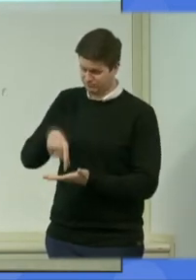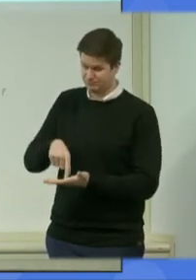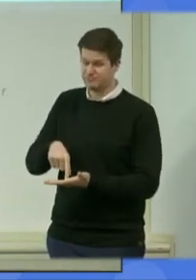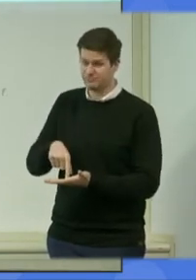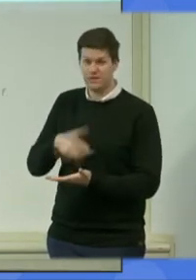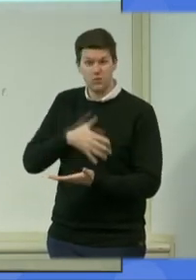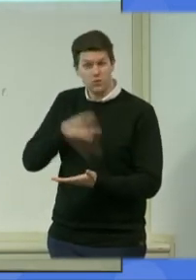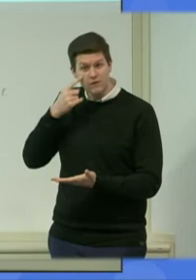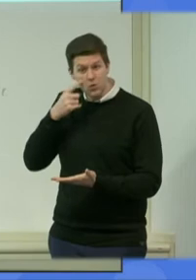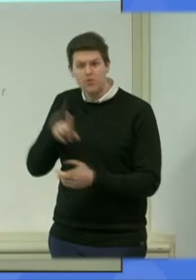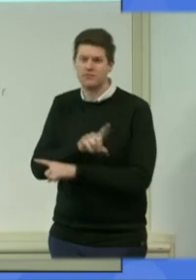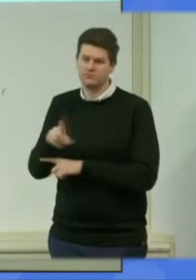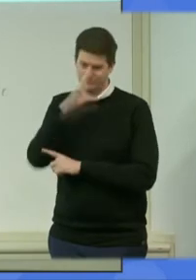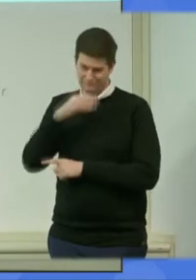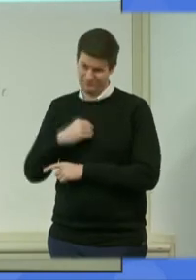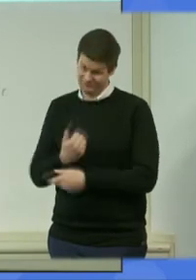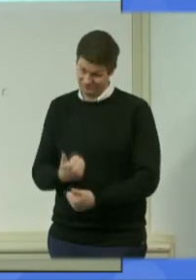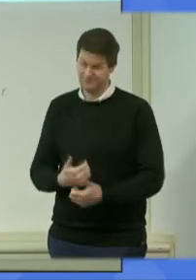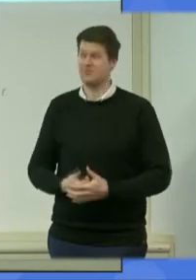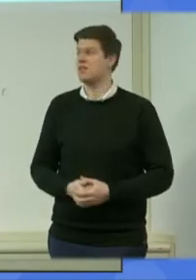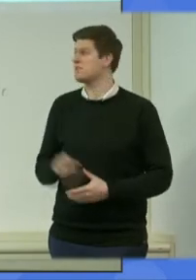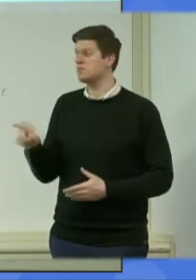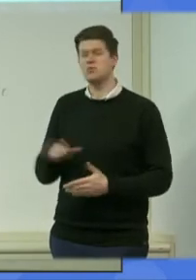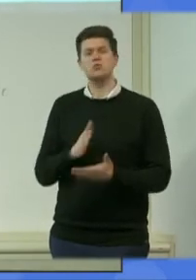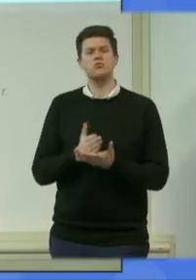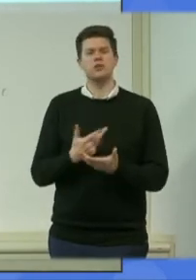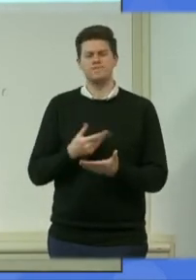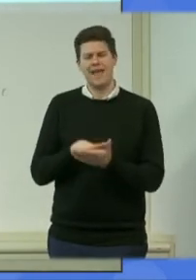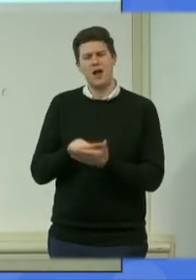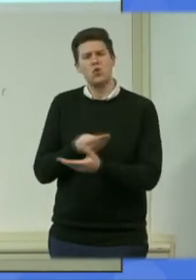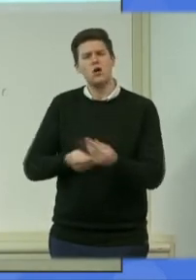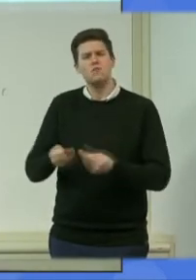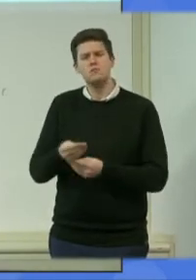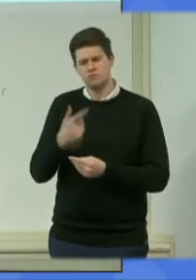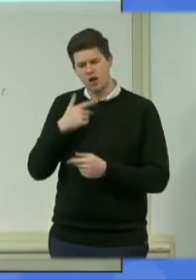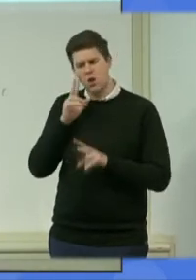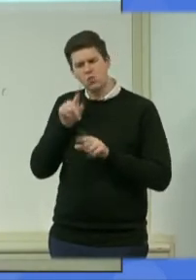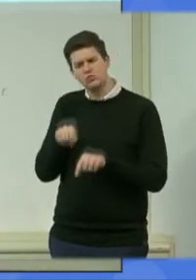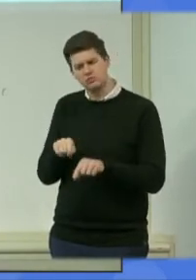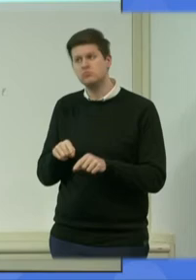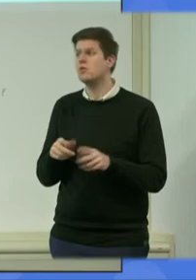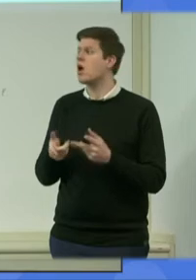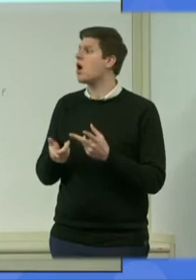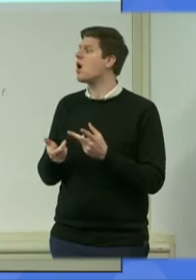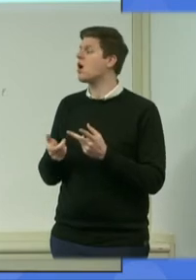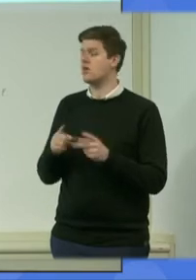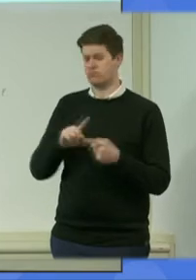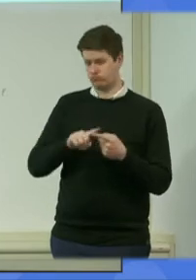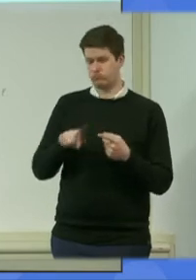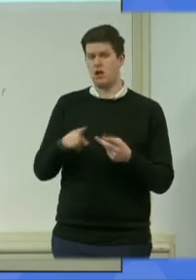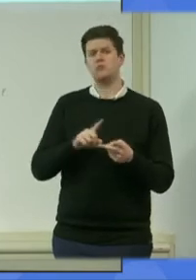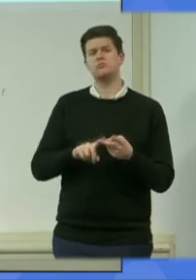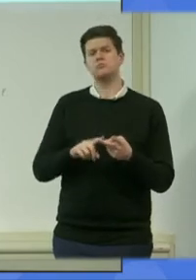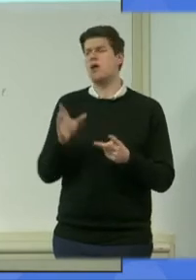you. But what I will do is look at lessons from economics and what other countries do to see what we can learn